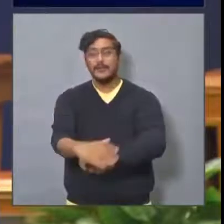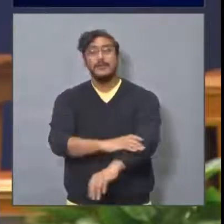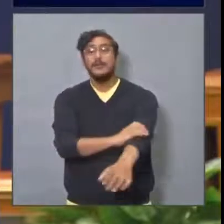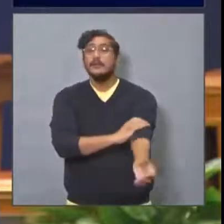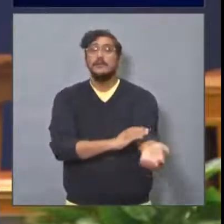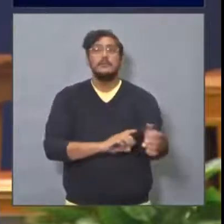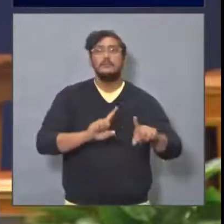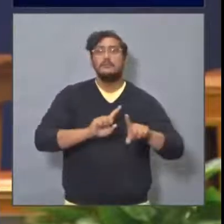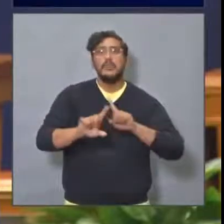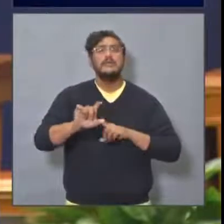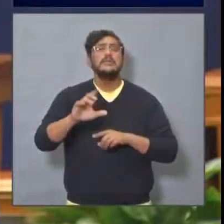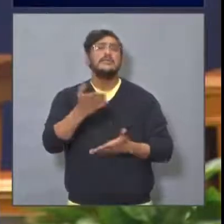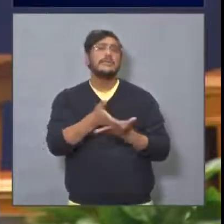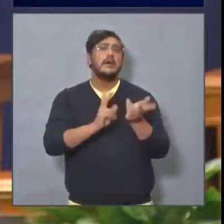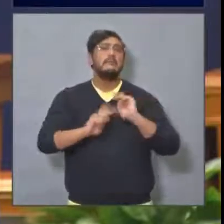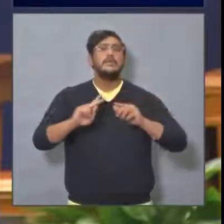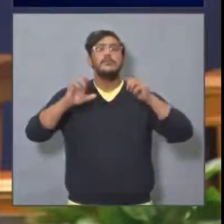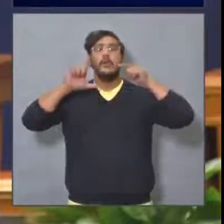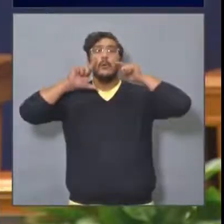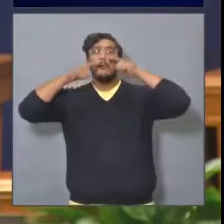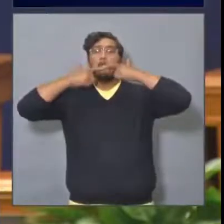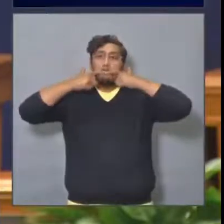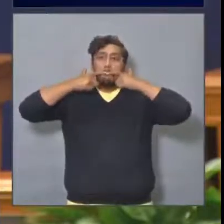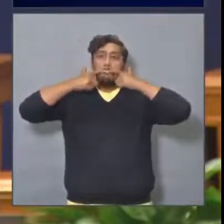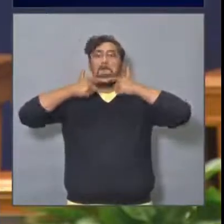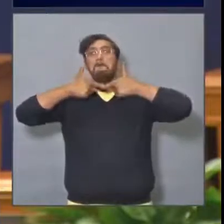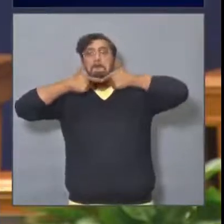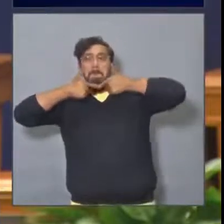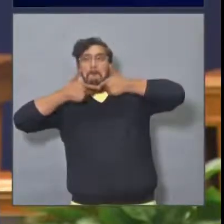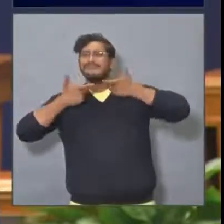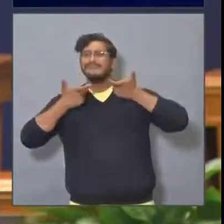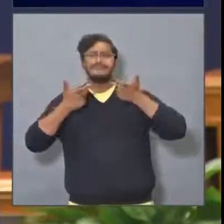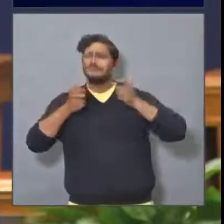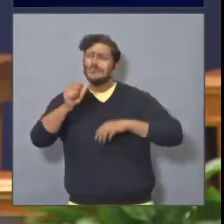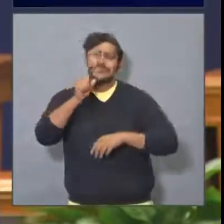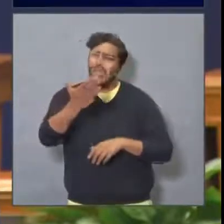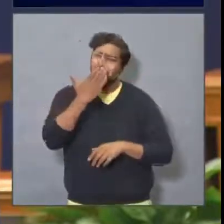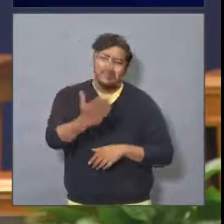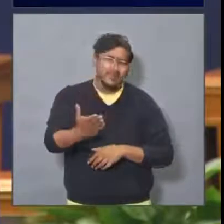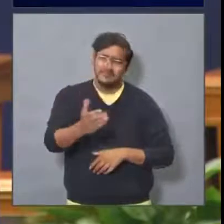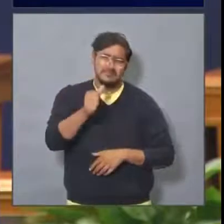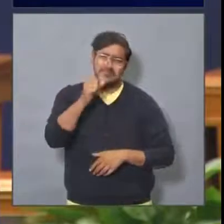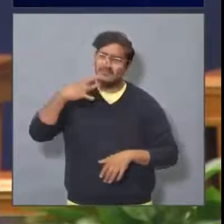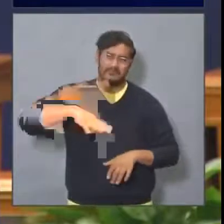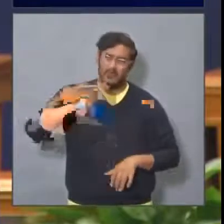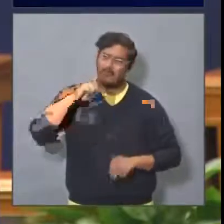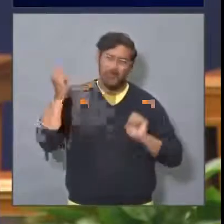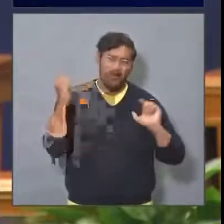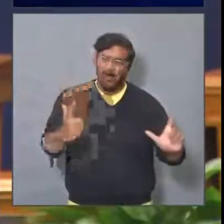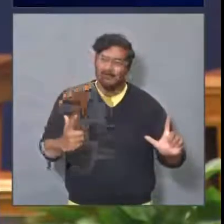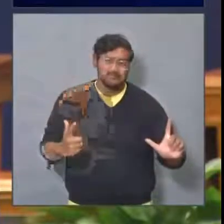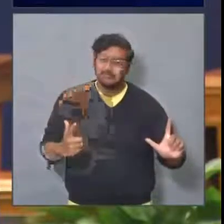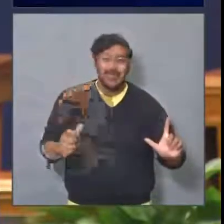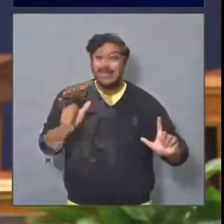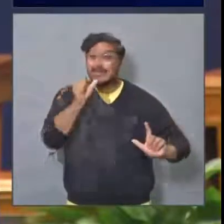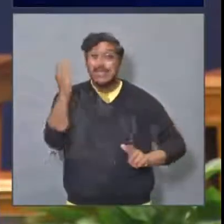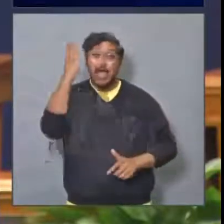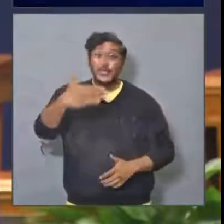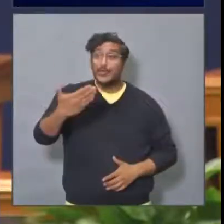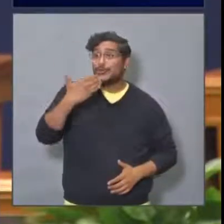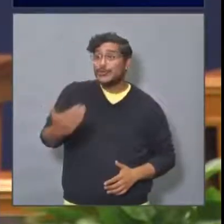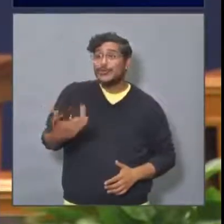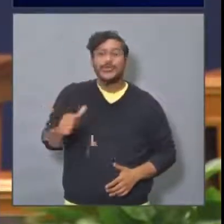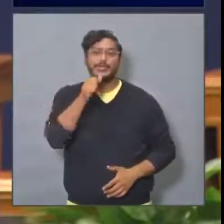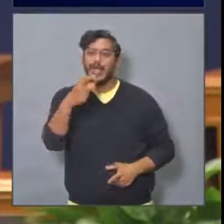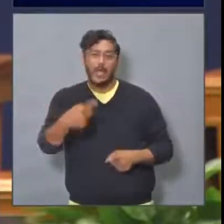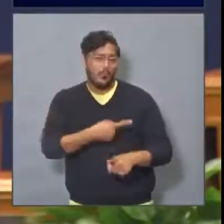or scrunched under one's chin is not doing you or anyone any favors. It's not fashionable, and certainly it's not the